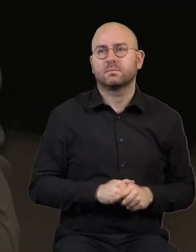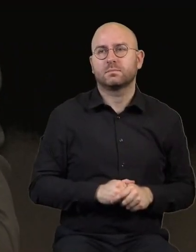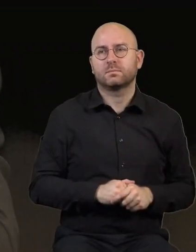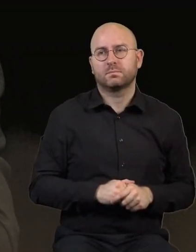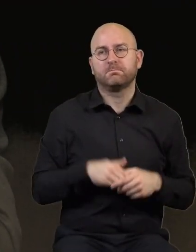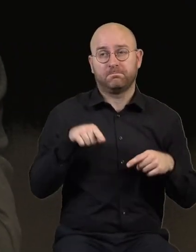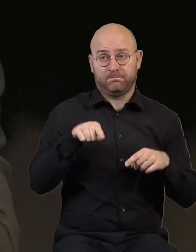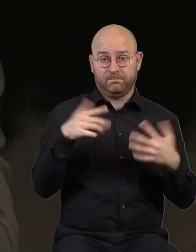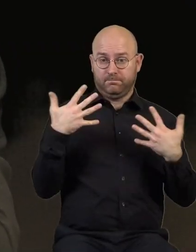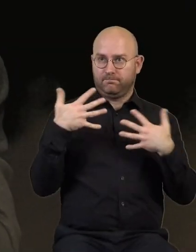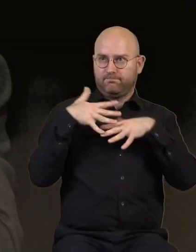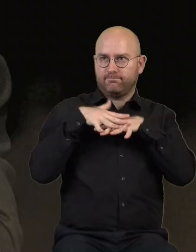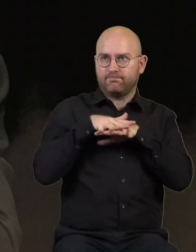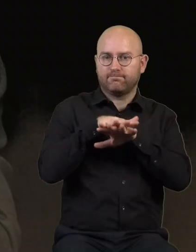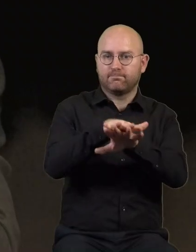military